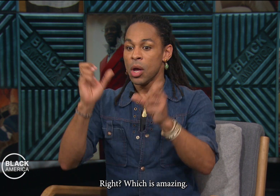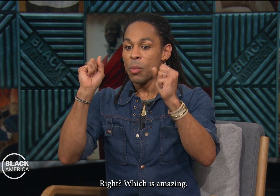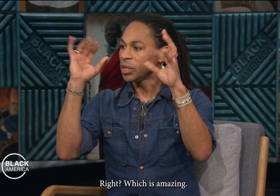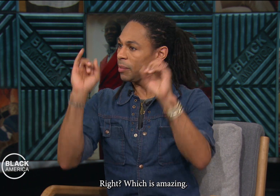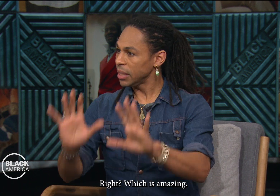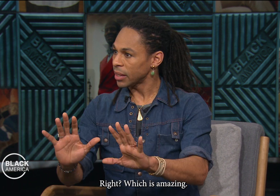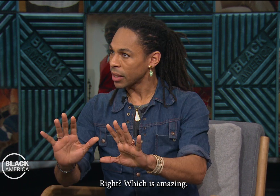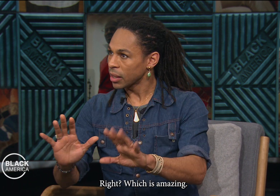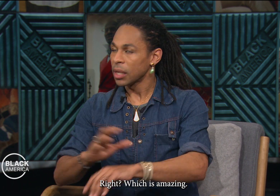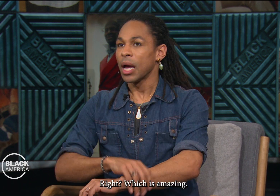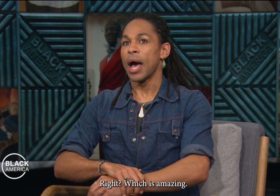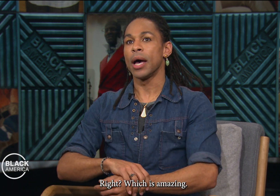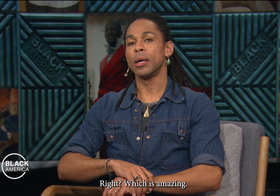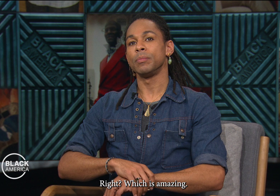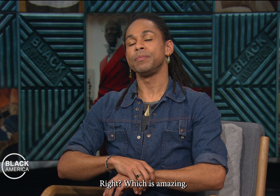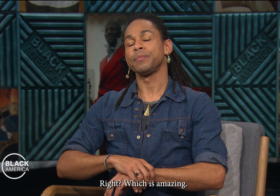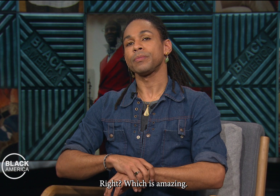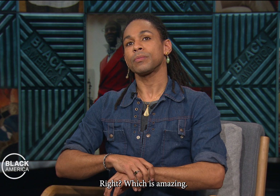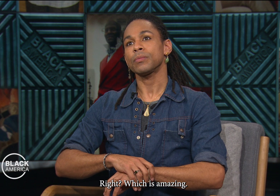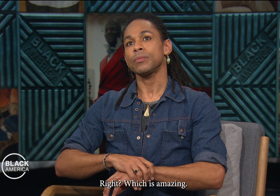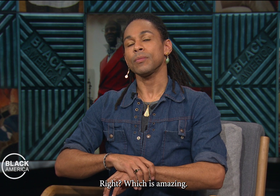right? Which is amazing.